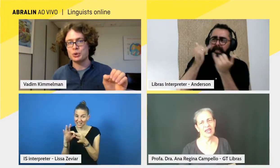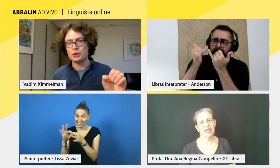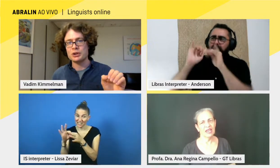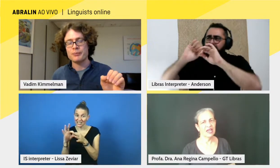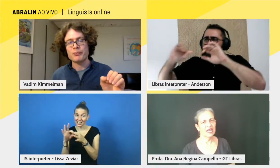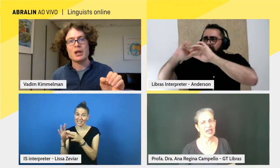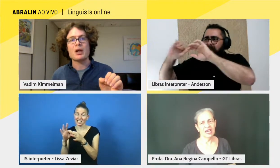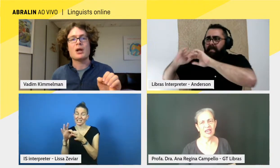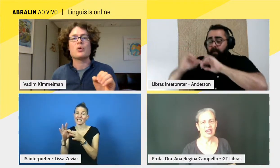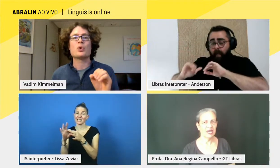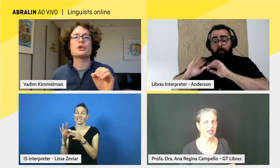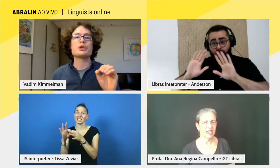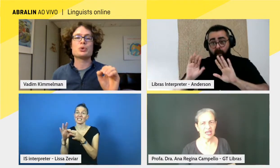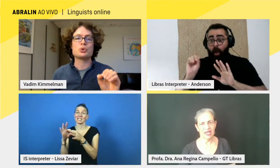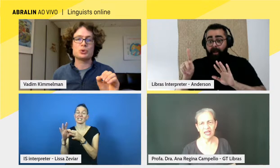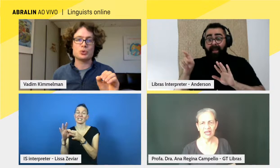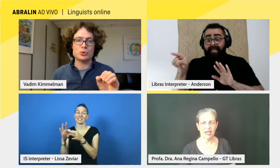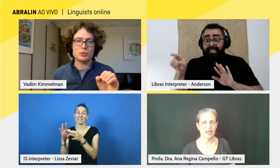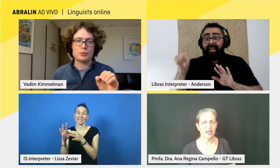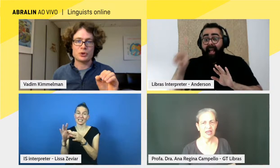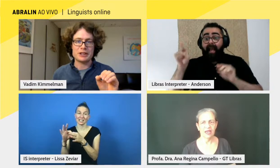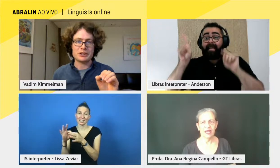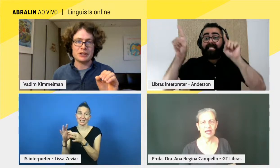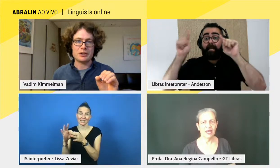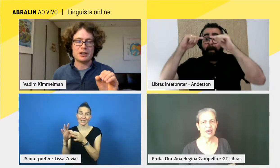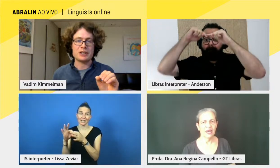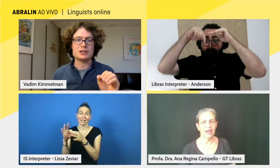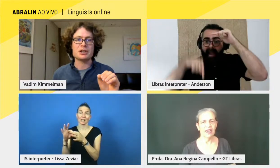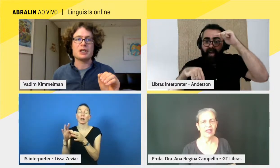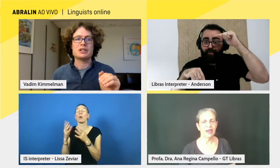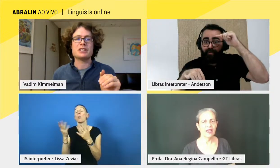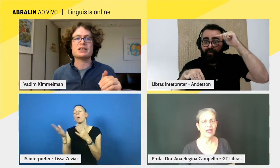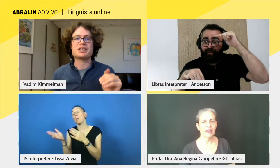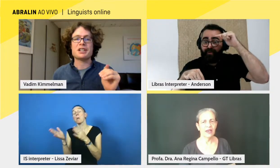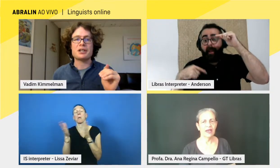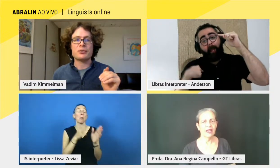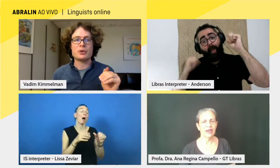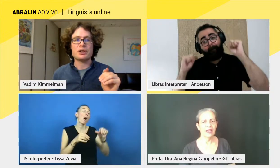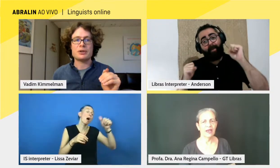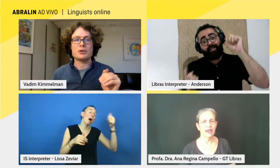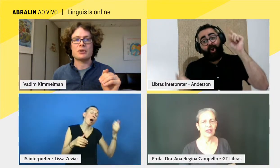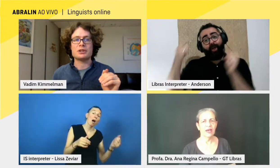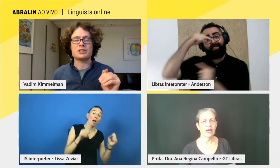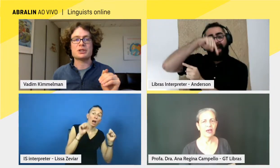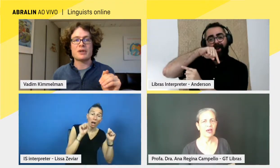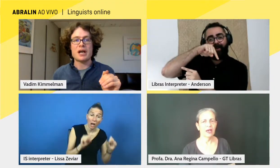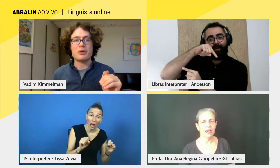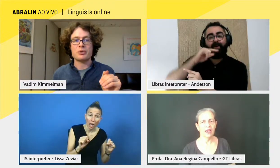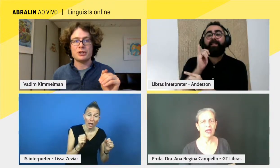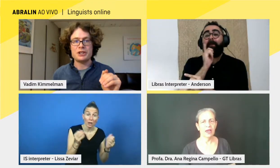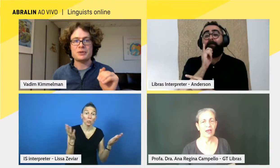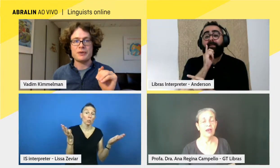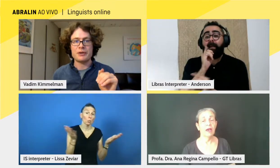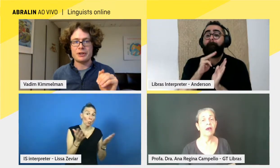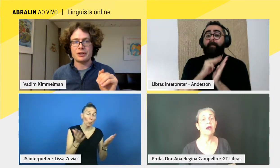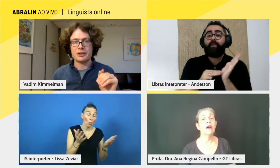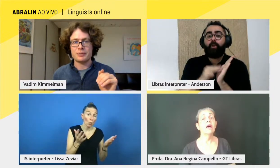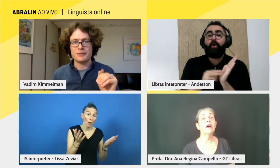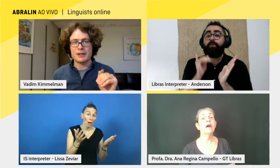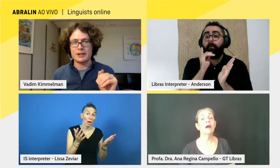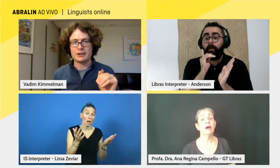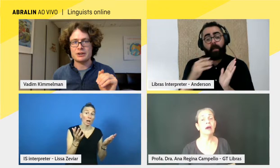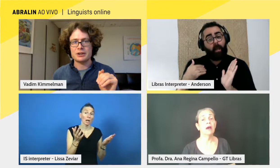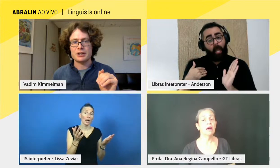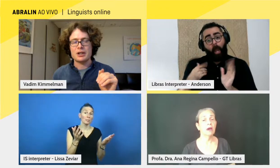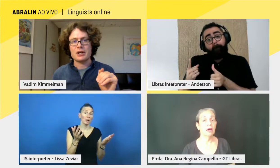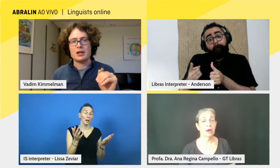and which shouldn't, what we could do potentially is just carefully describe each variant that